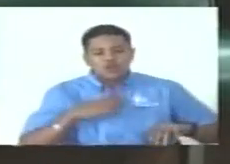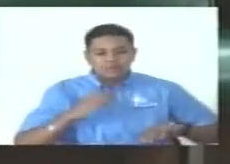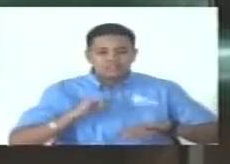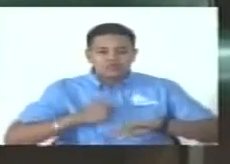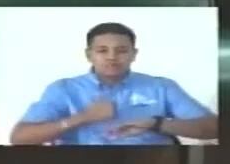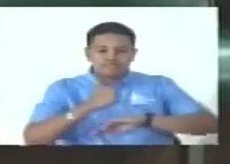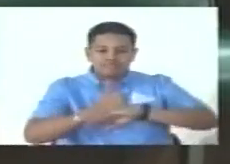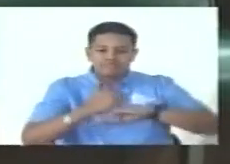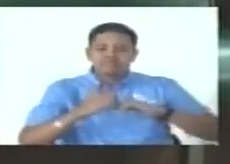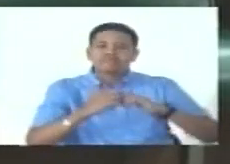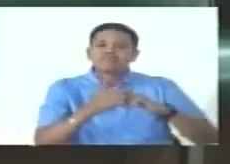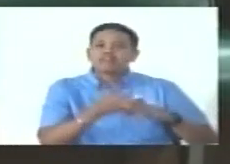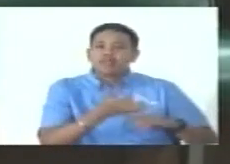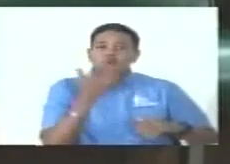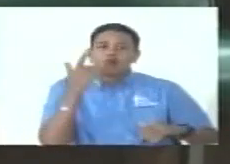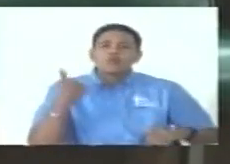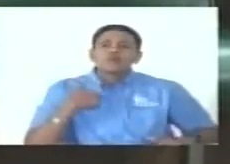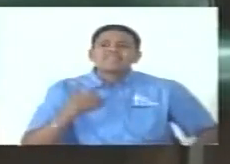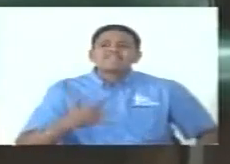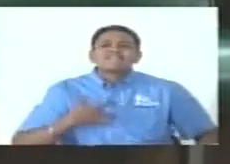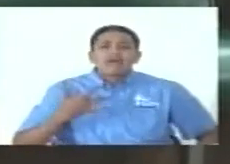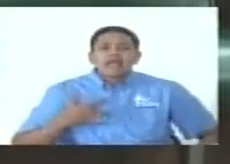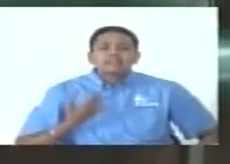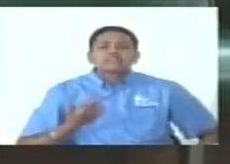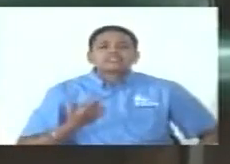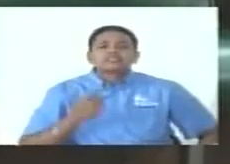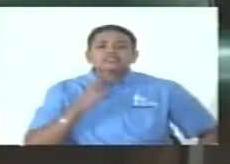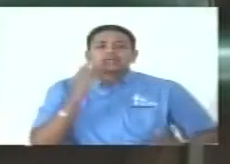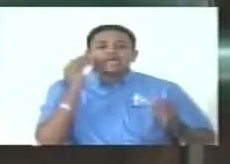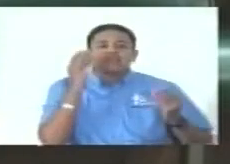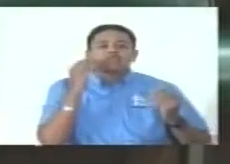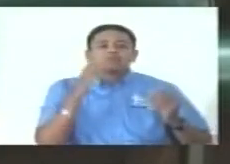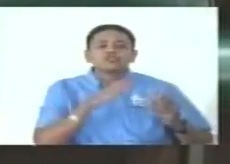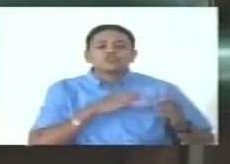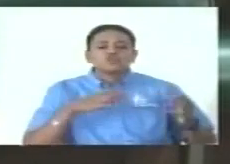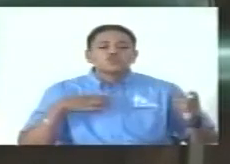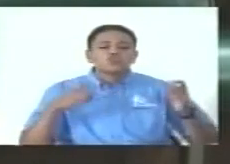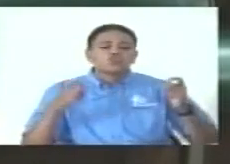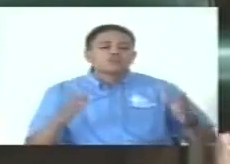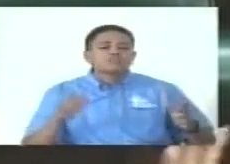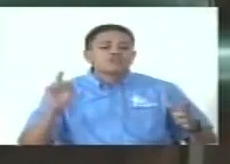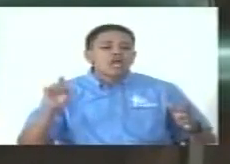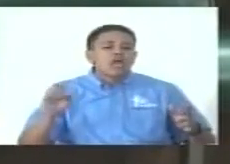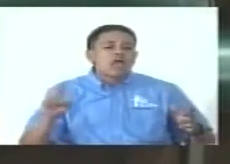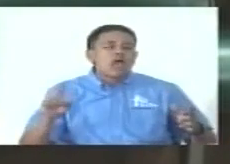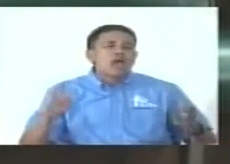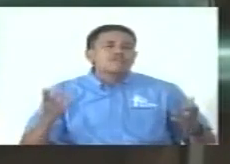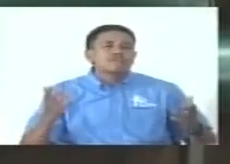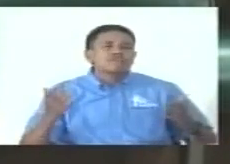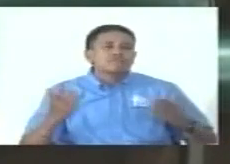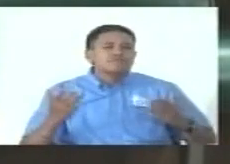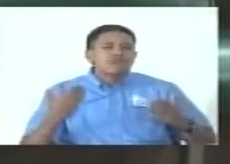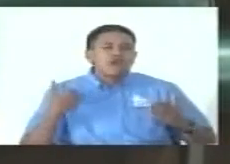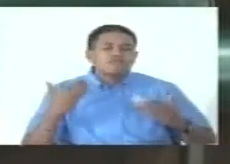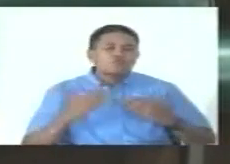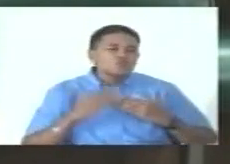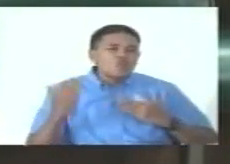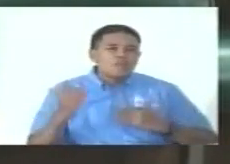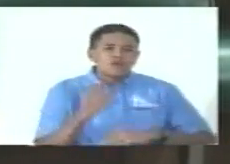Because we felt that the information commissioner had too much